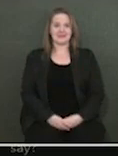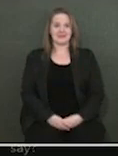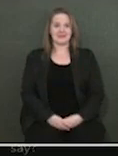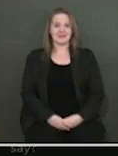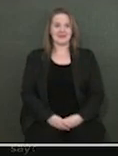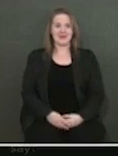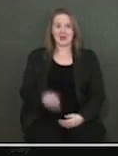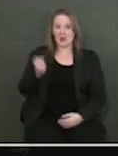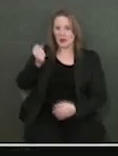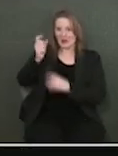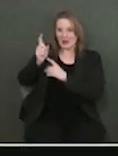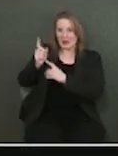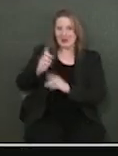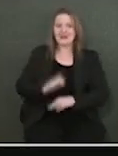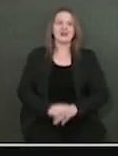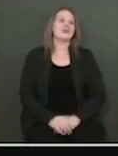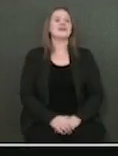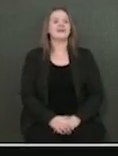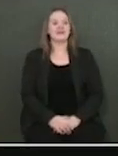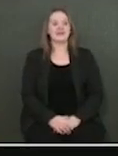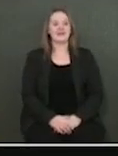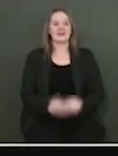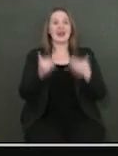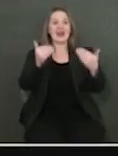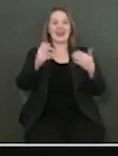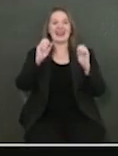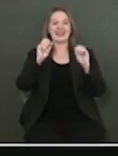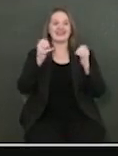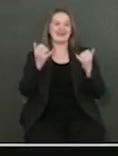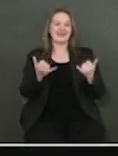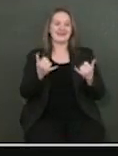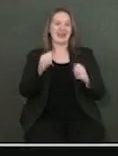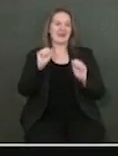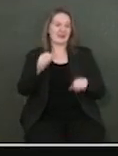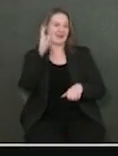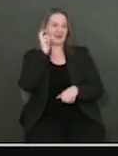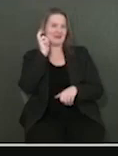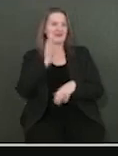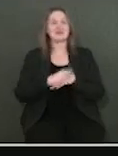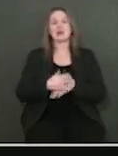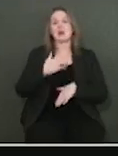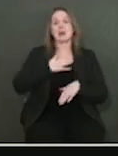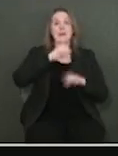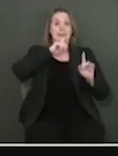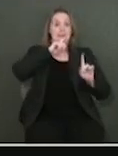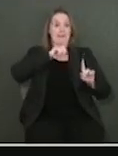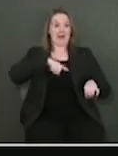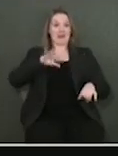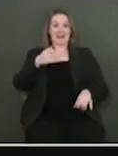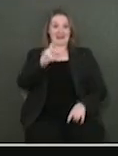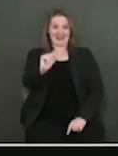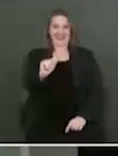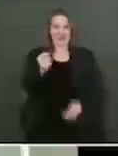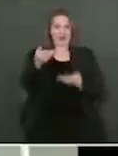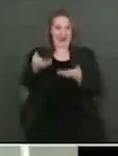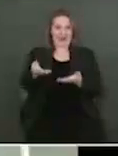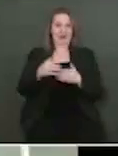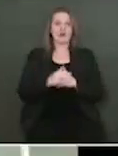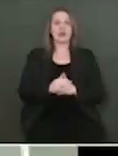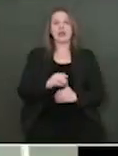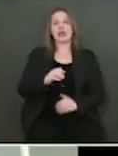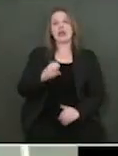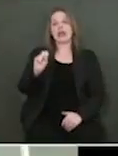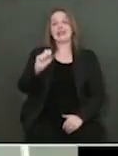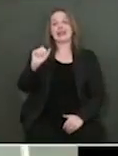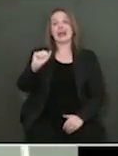Stand by, folks. There we go, Chief. Now we've got you. My response in the chat to that question was